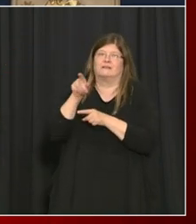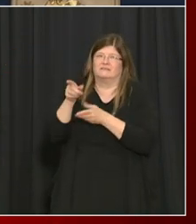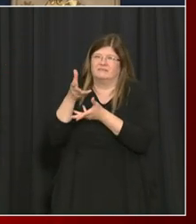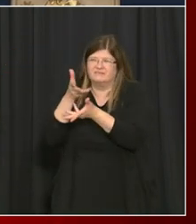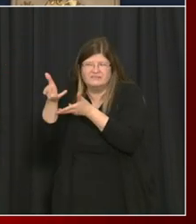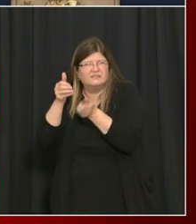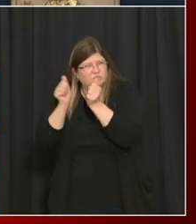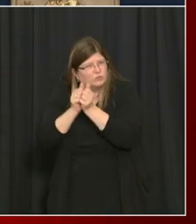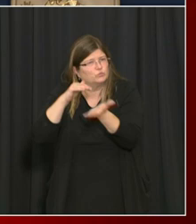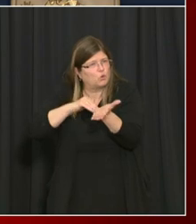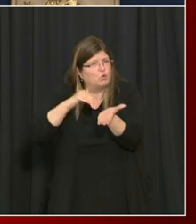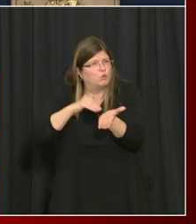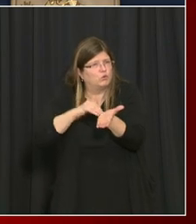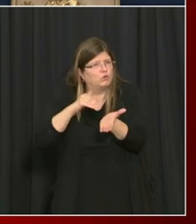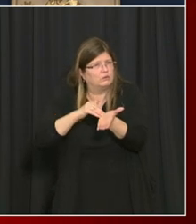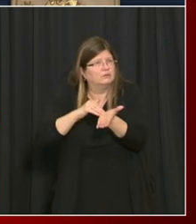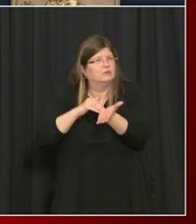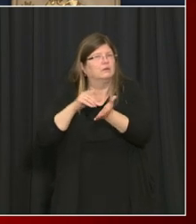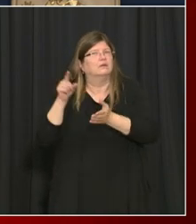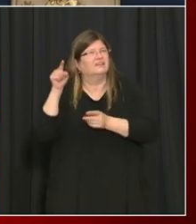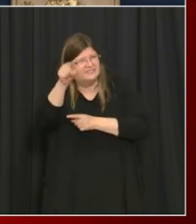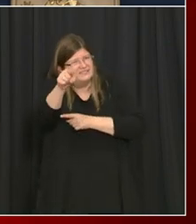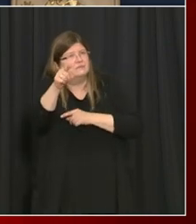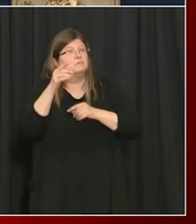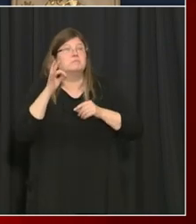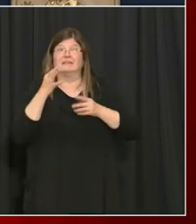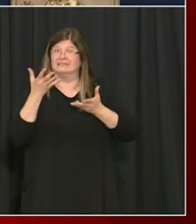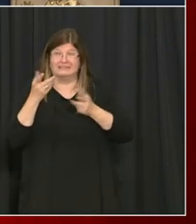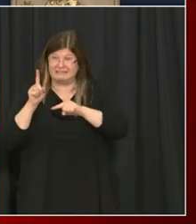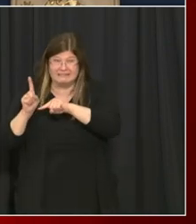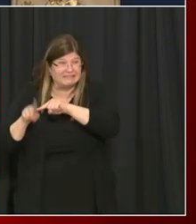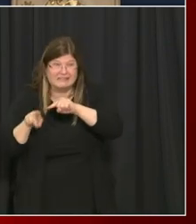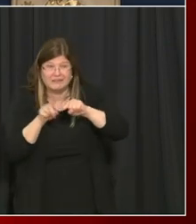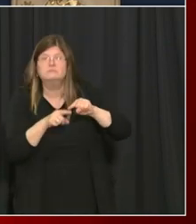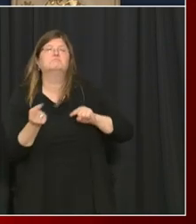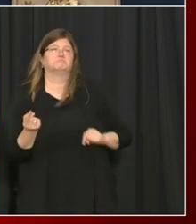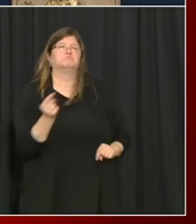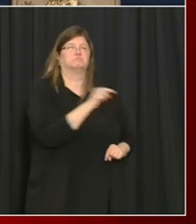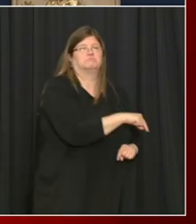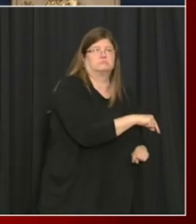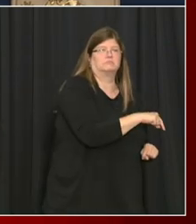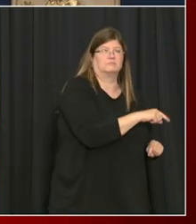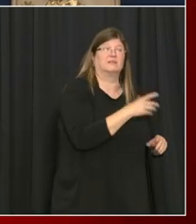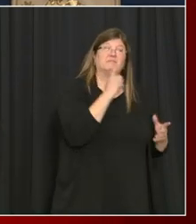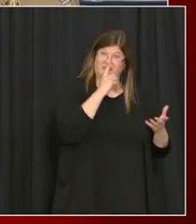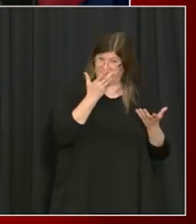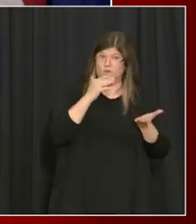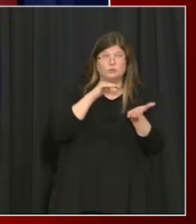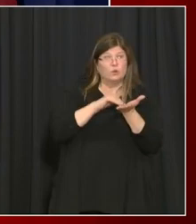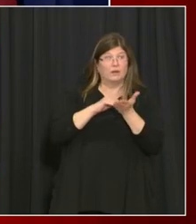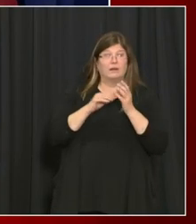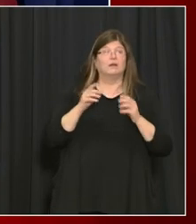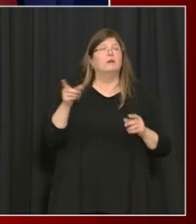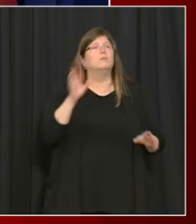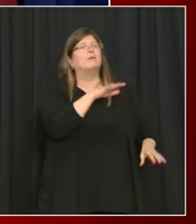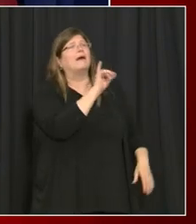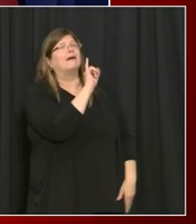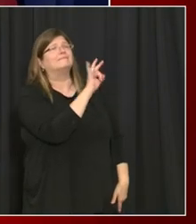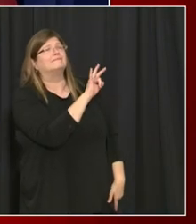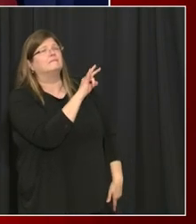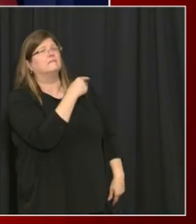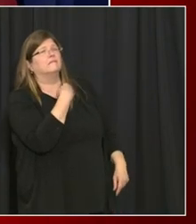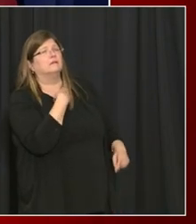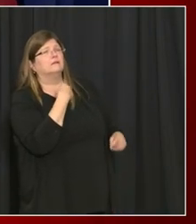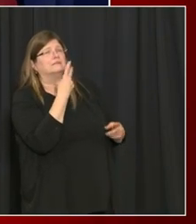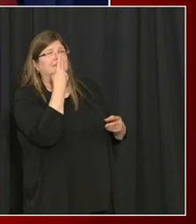and also utilizing doctors' offices who have the ability to test. You don't anticipate a situation where somebody comes